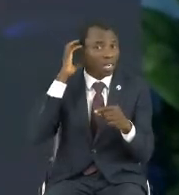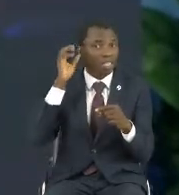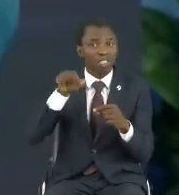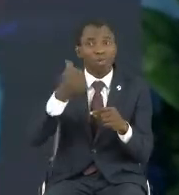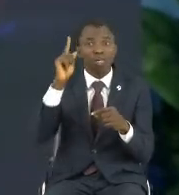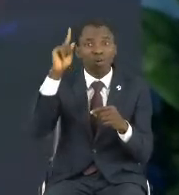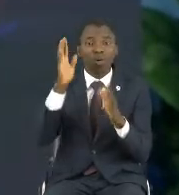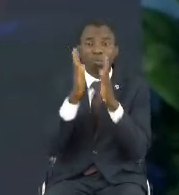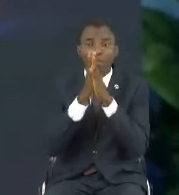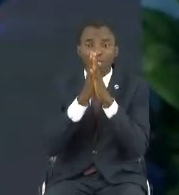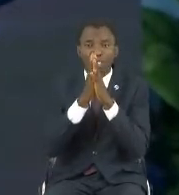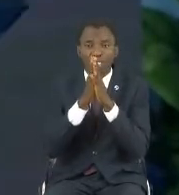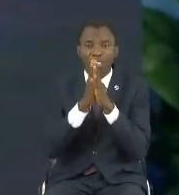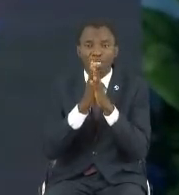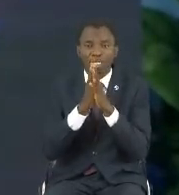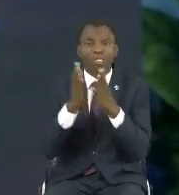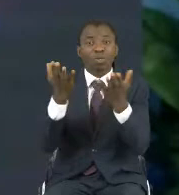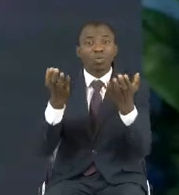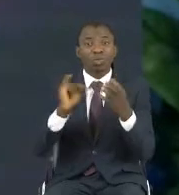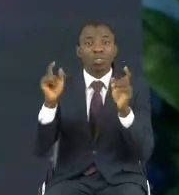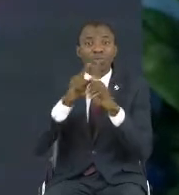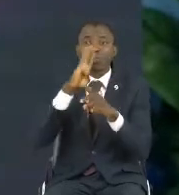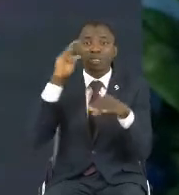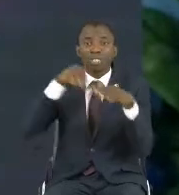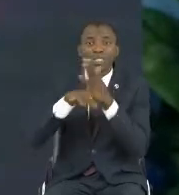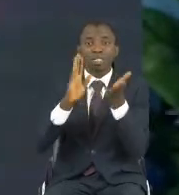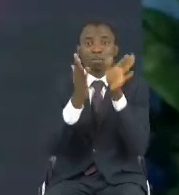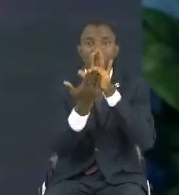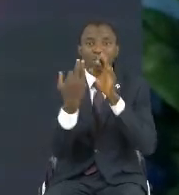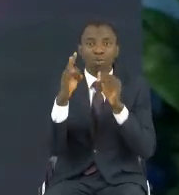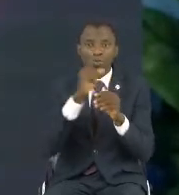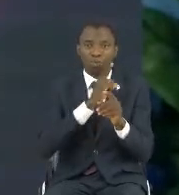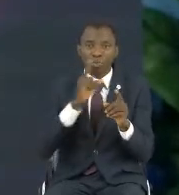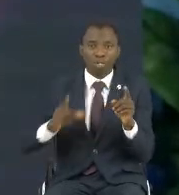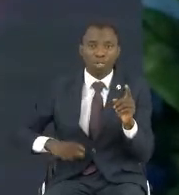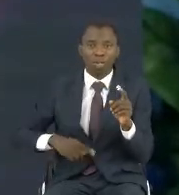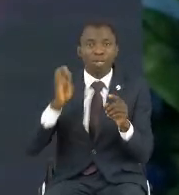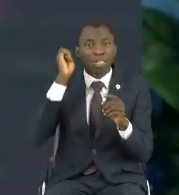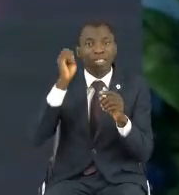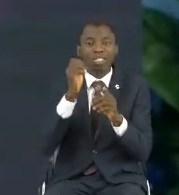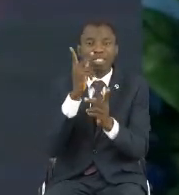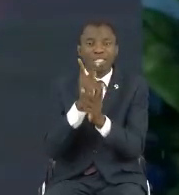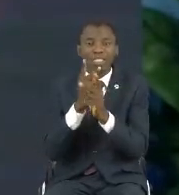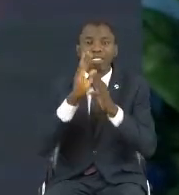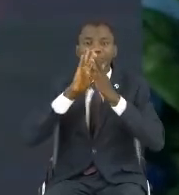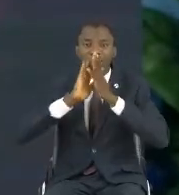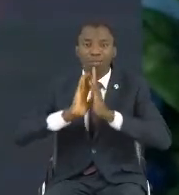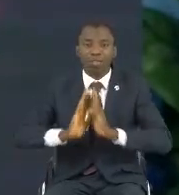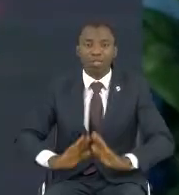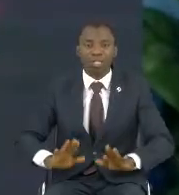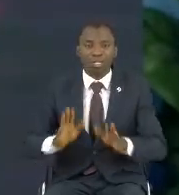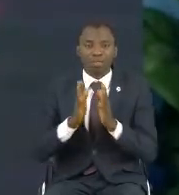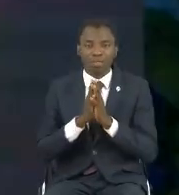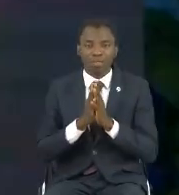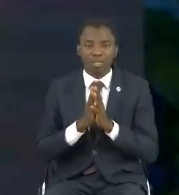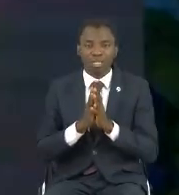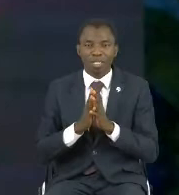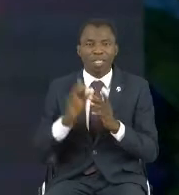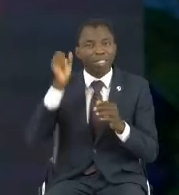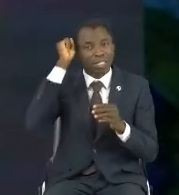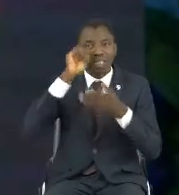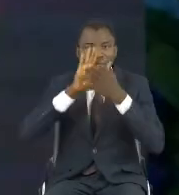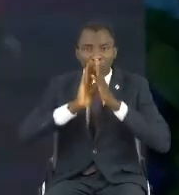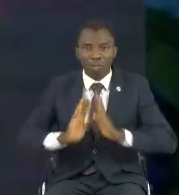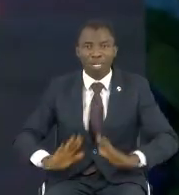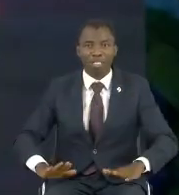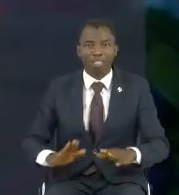praying, wanting to be in the presence of God, he kept quiet. And his quietness